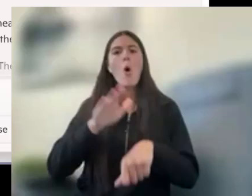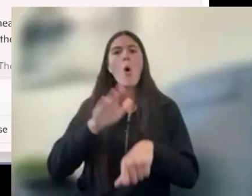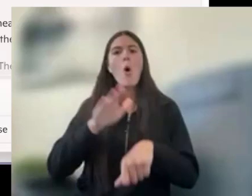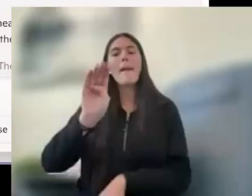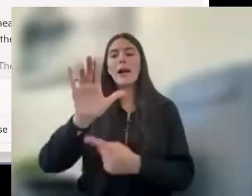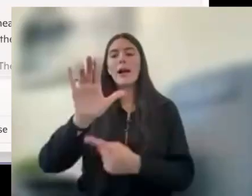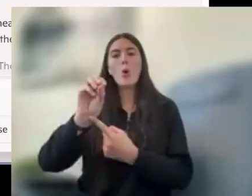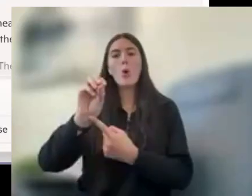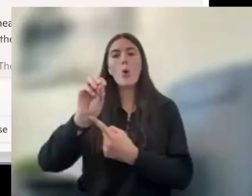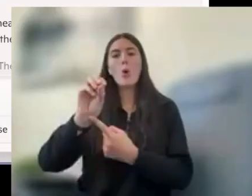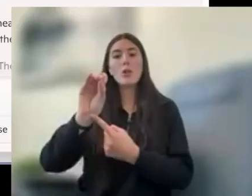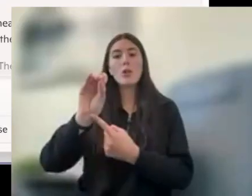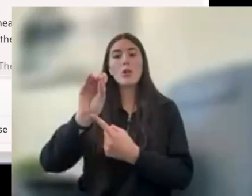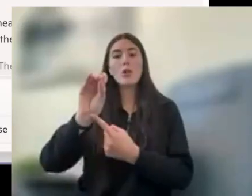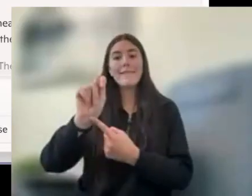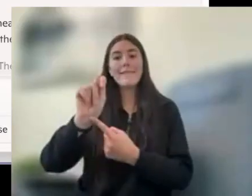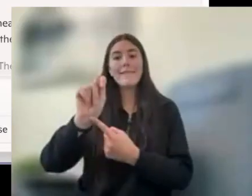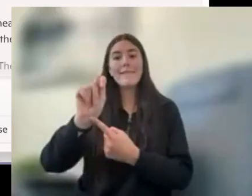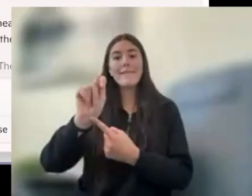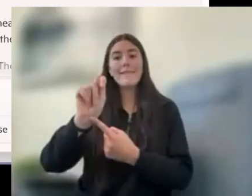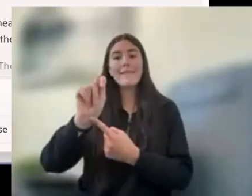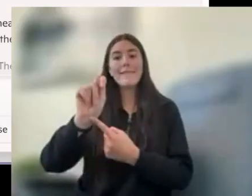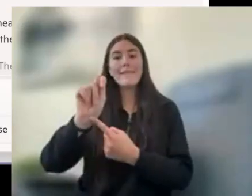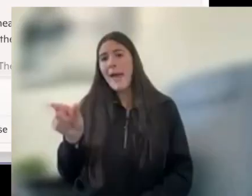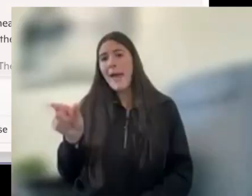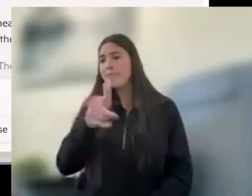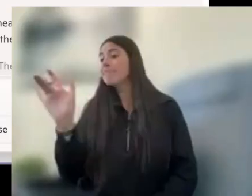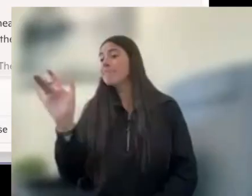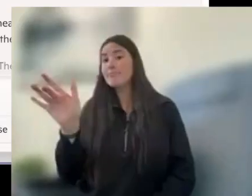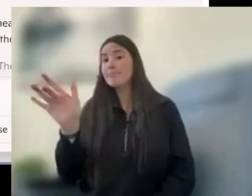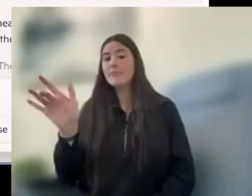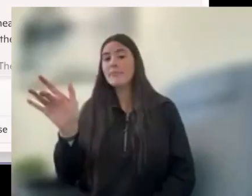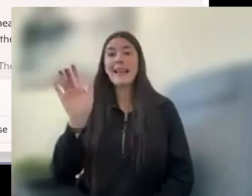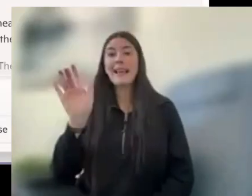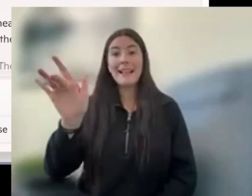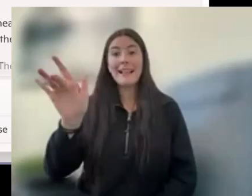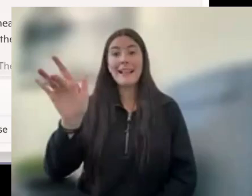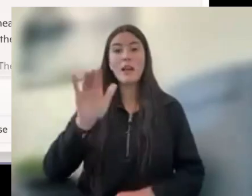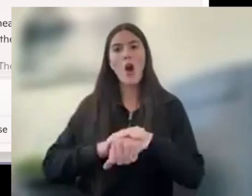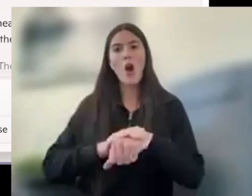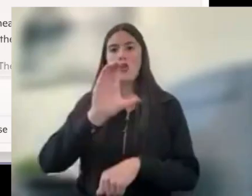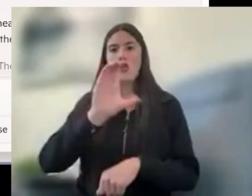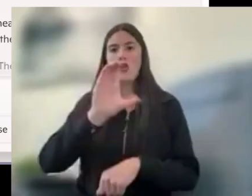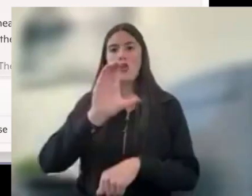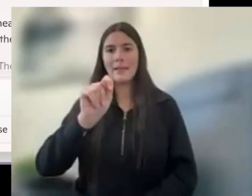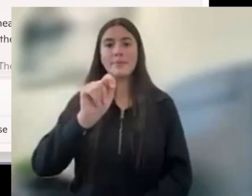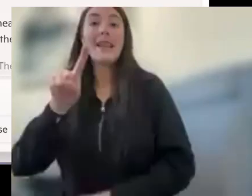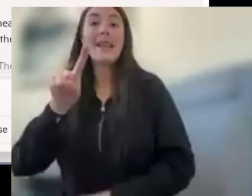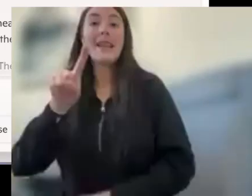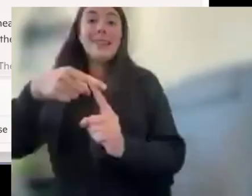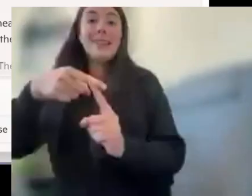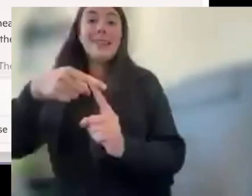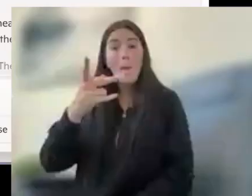the side panel, the Copilot side panel, by clicking on the Copilot icon, and then Copilot will